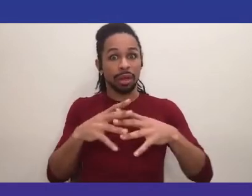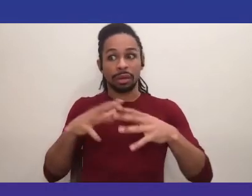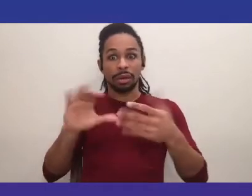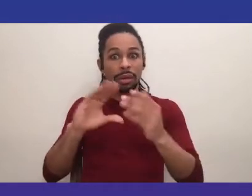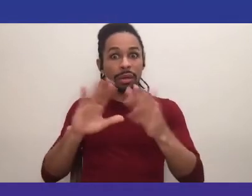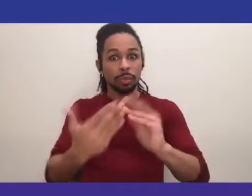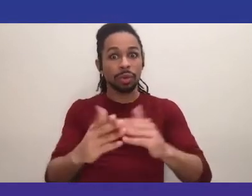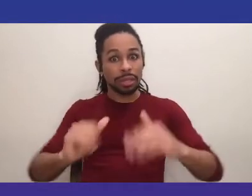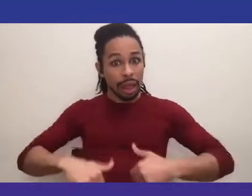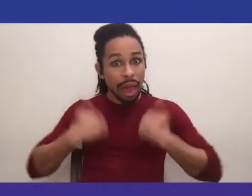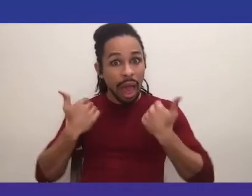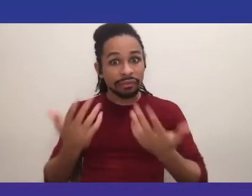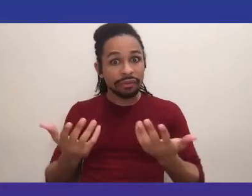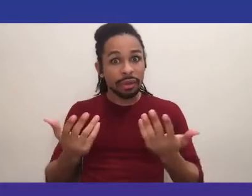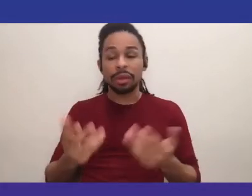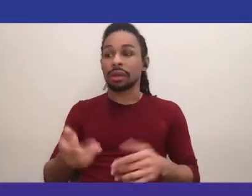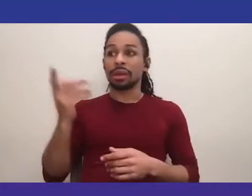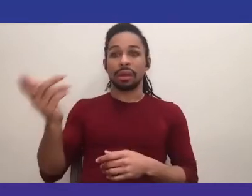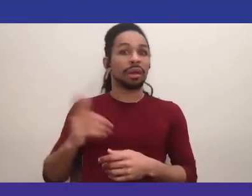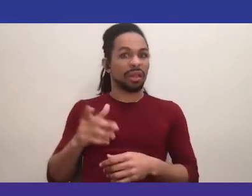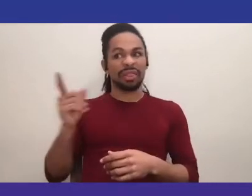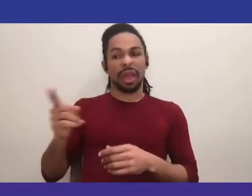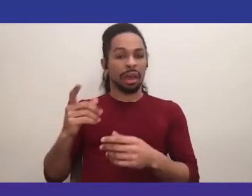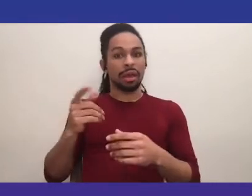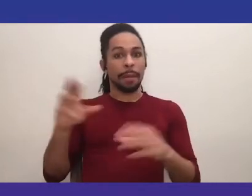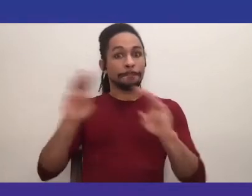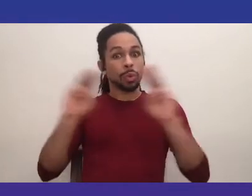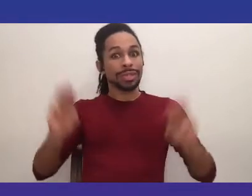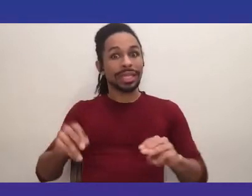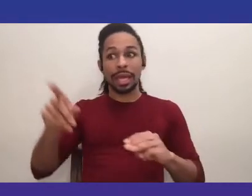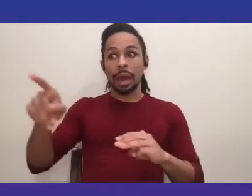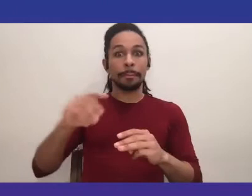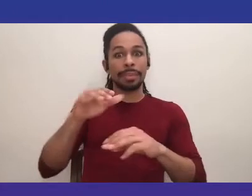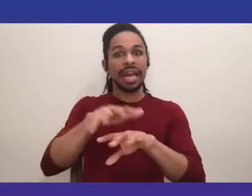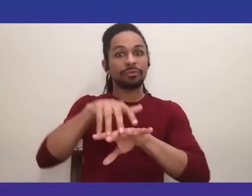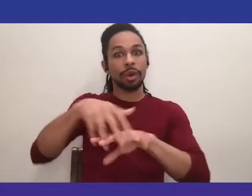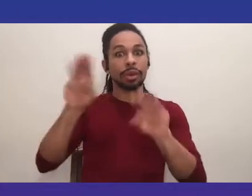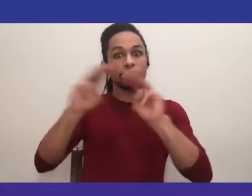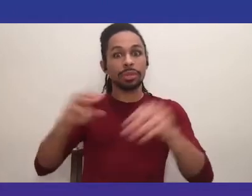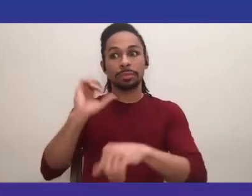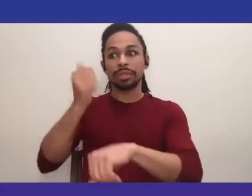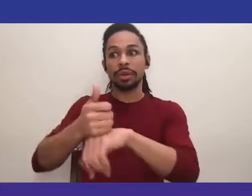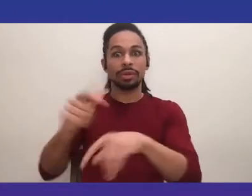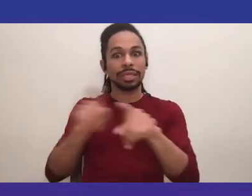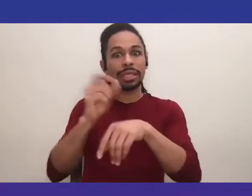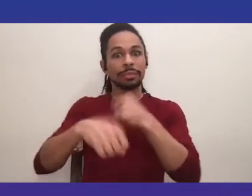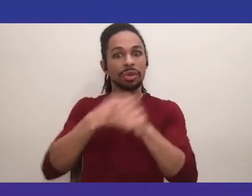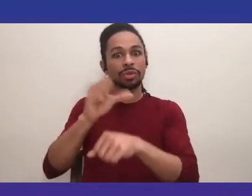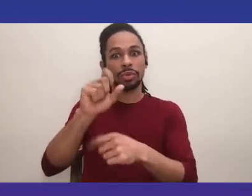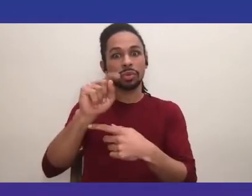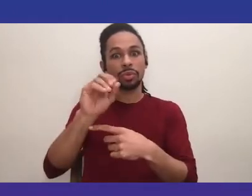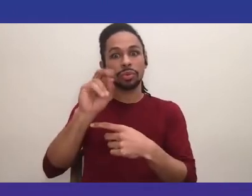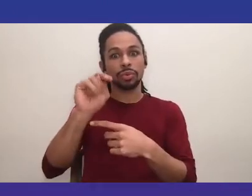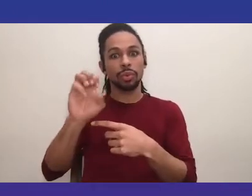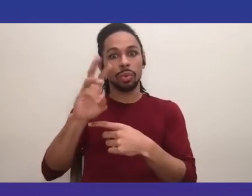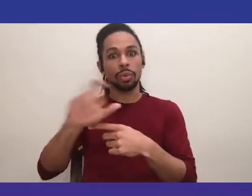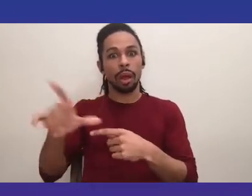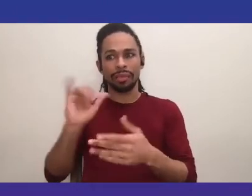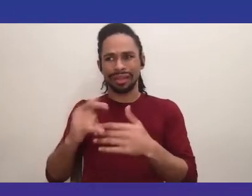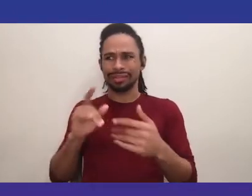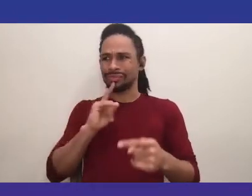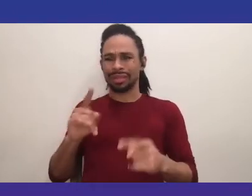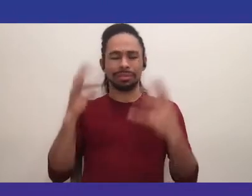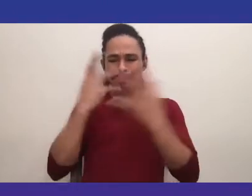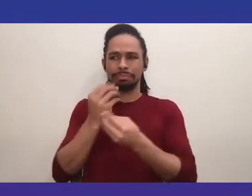year as Stonewall, same year as, you know, Third World Strikes that founded ethnic studies on the West Coast. A very vibrant, you